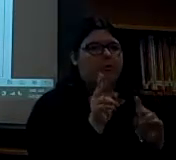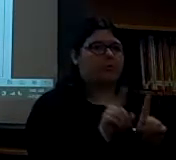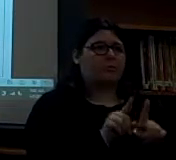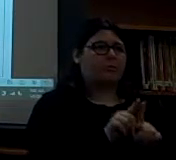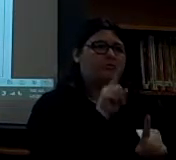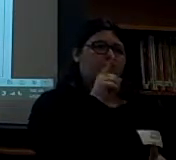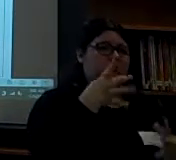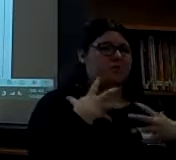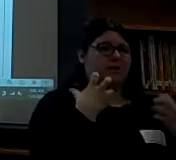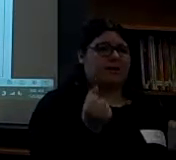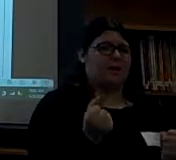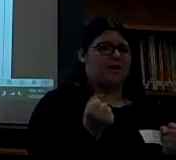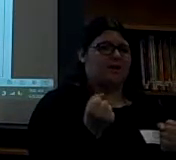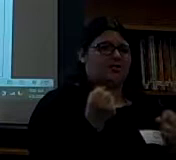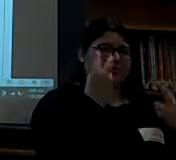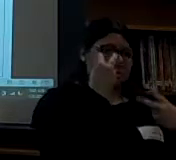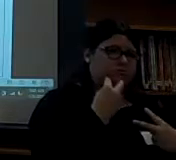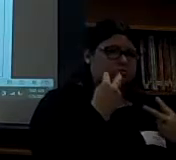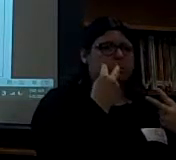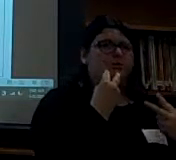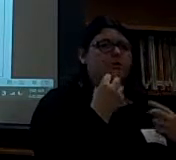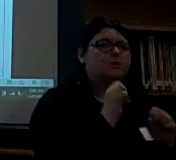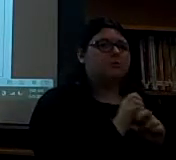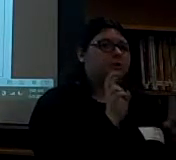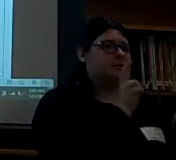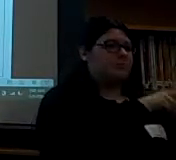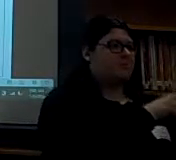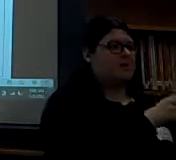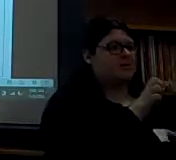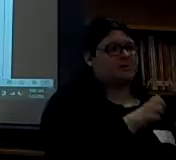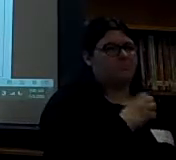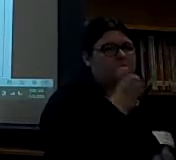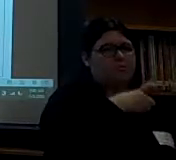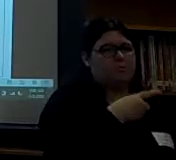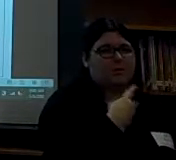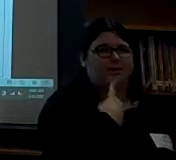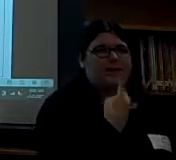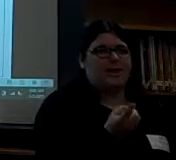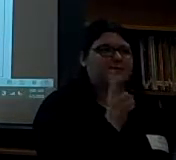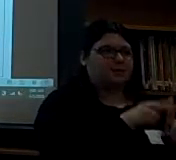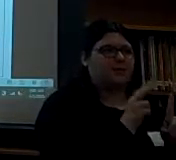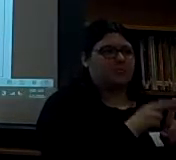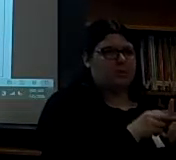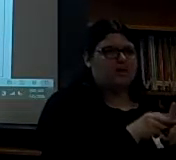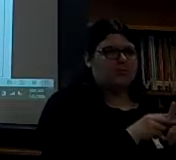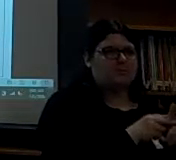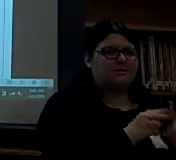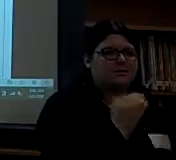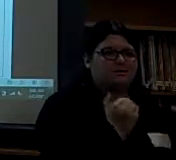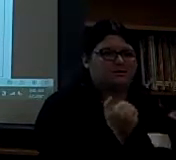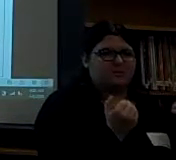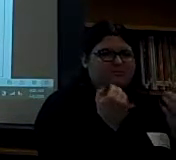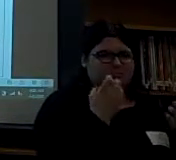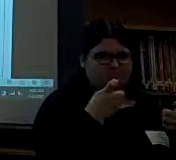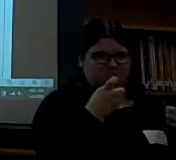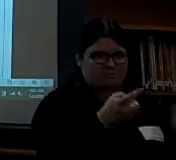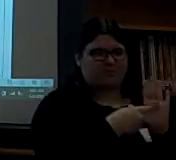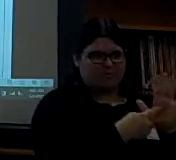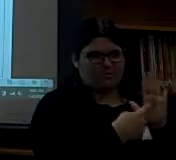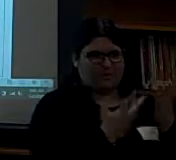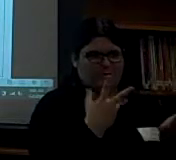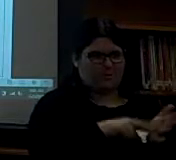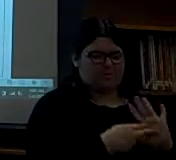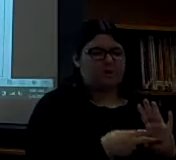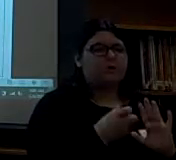really healthy self-esteem, is we make deposits into those emotional needs. So I kept mentioning those deposits. I'm gonna give you a few examples now of what I mean by